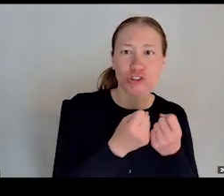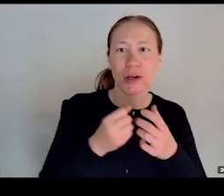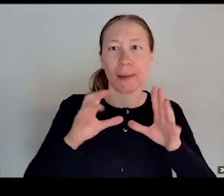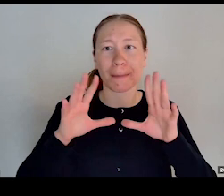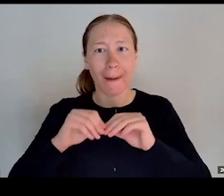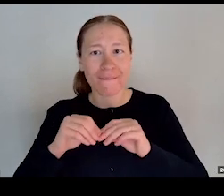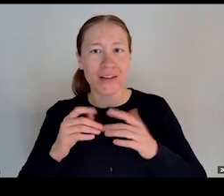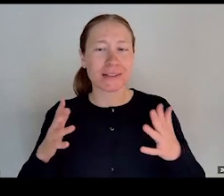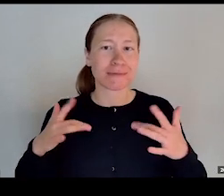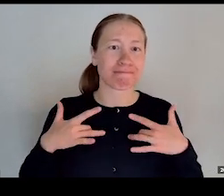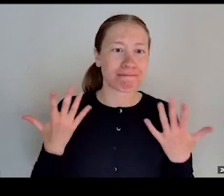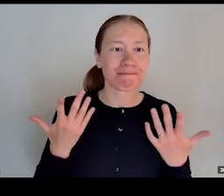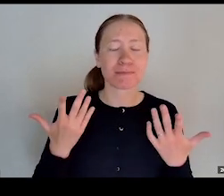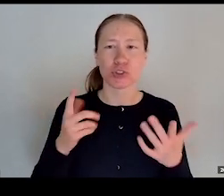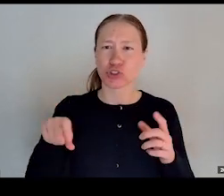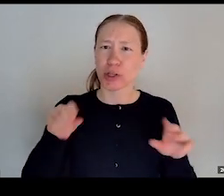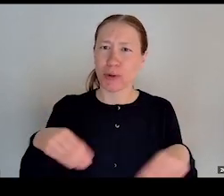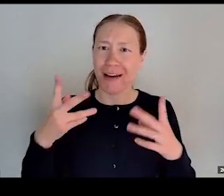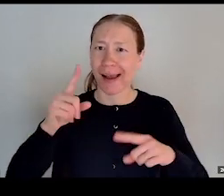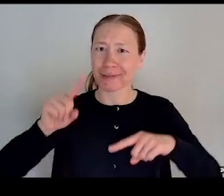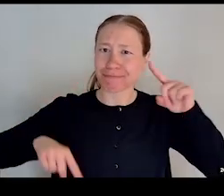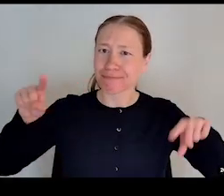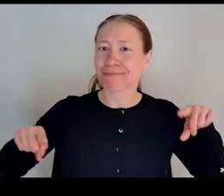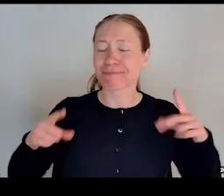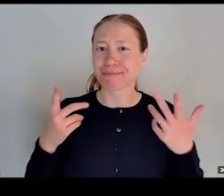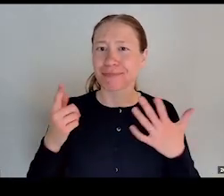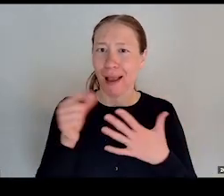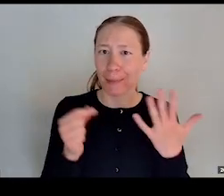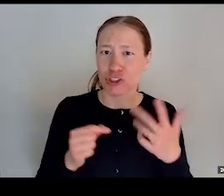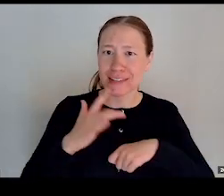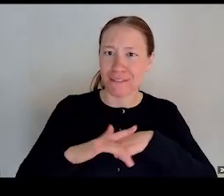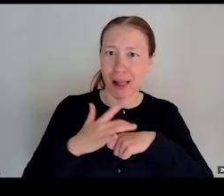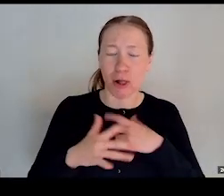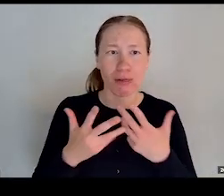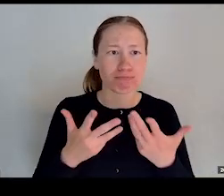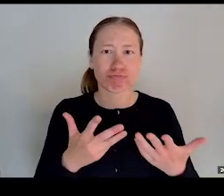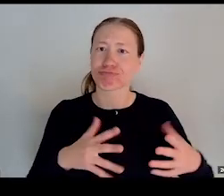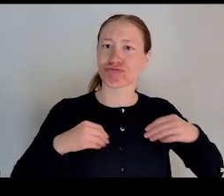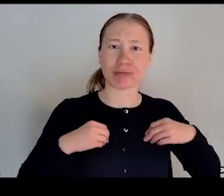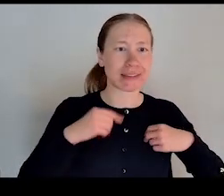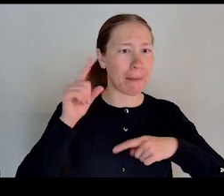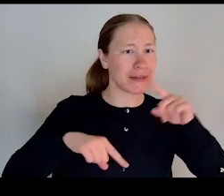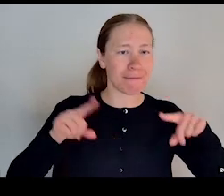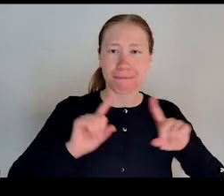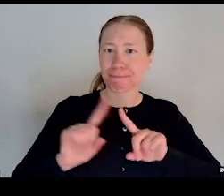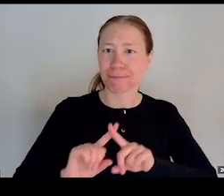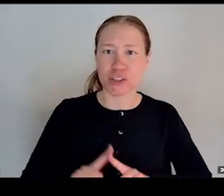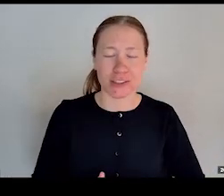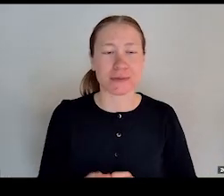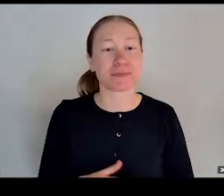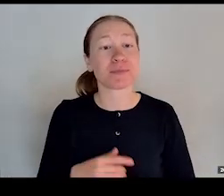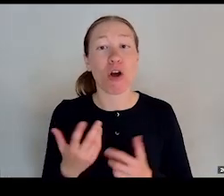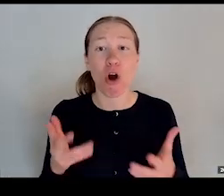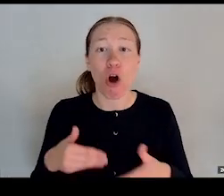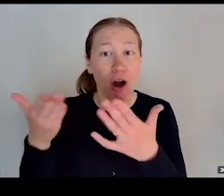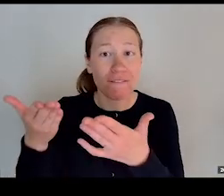means having options available and embracing differences in how individuals operate. So offering different